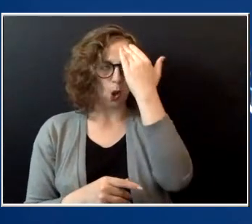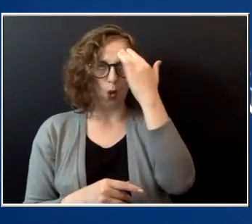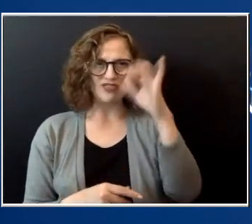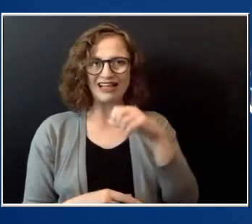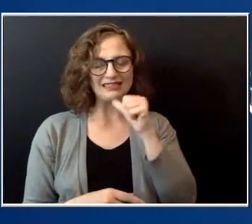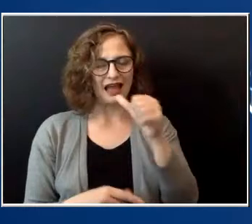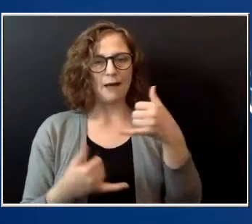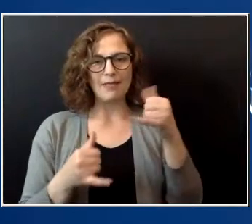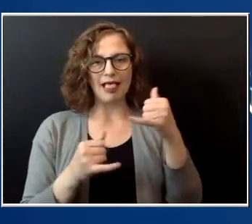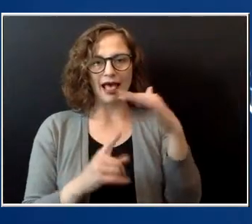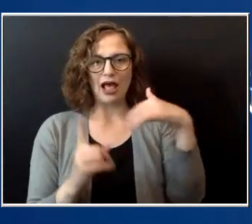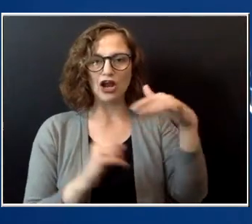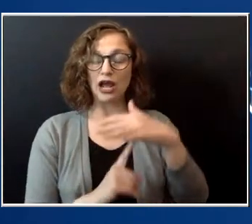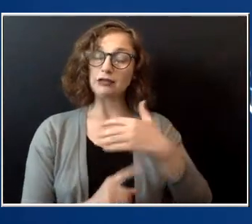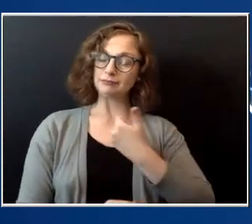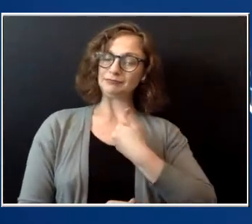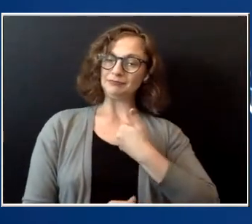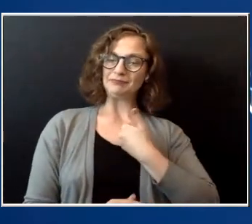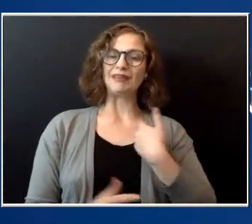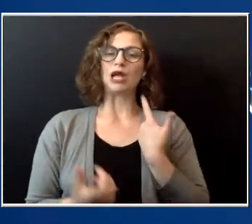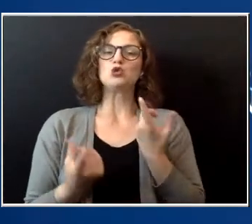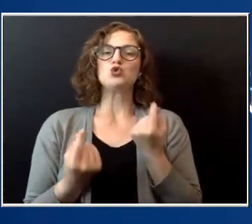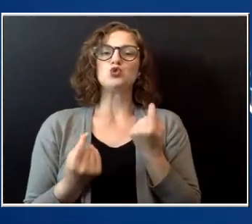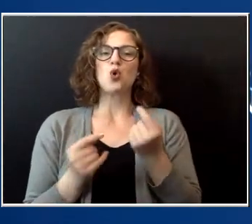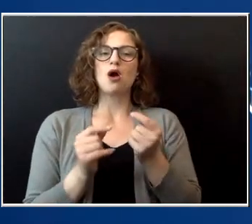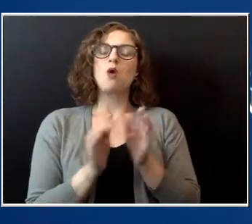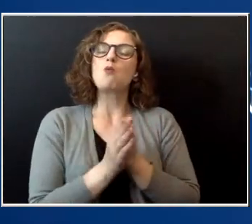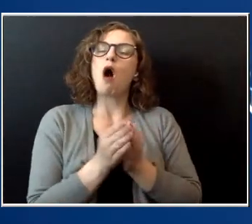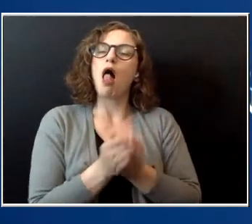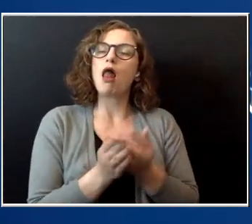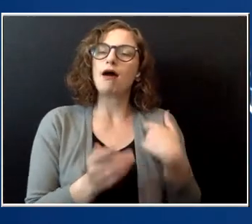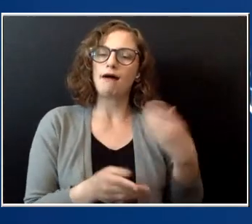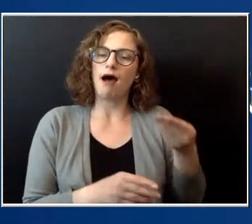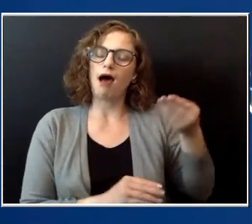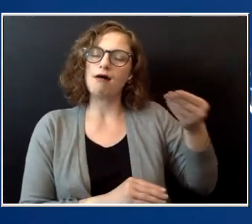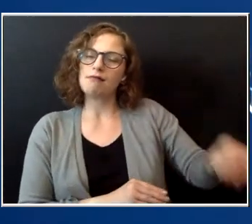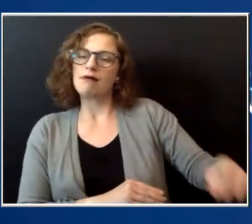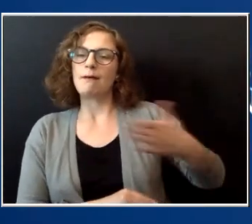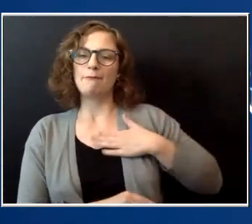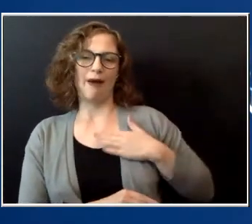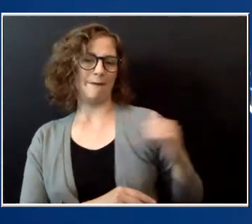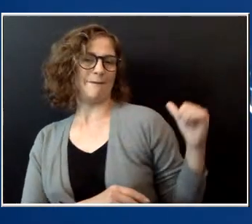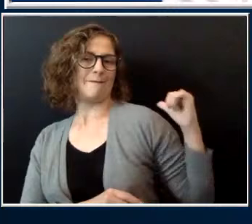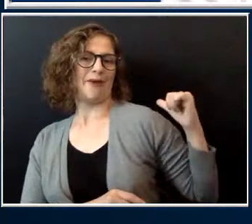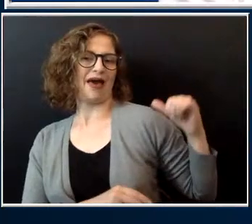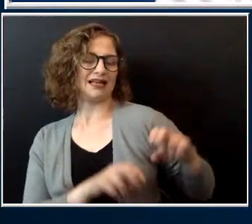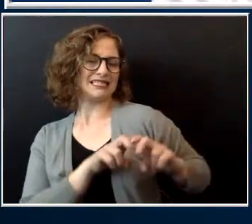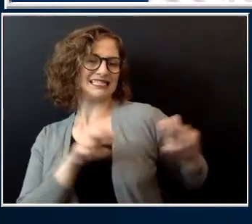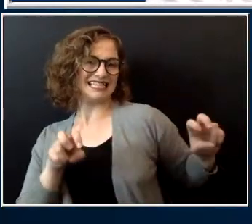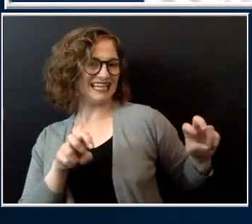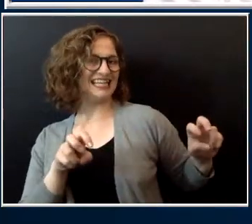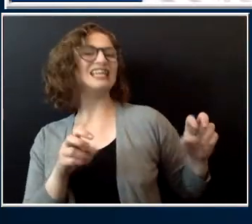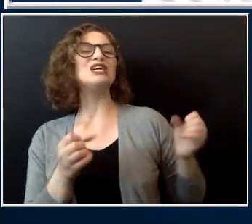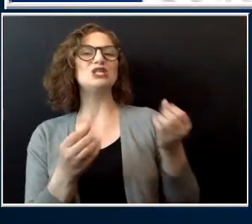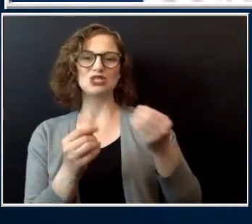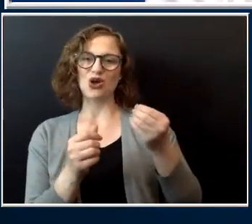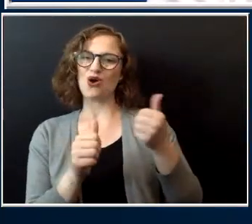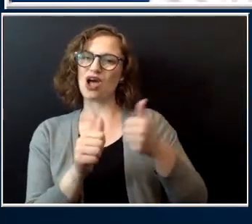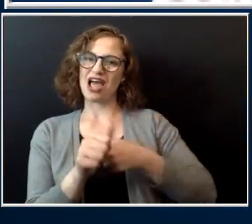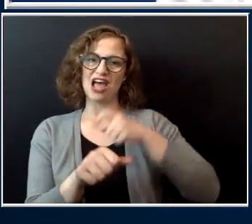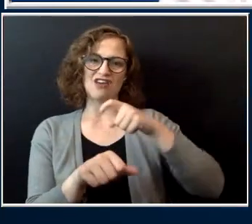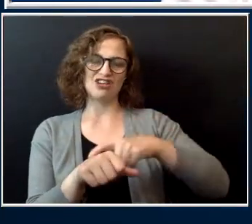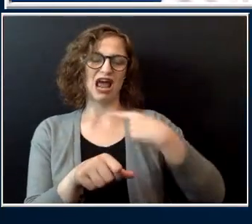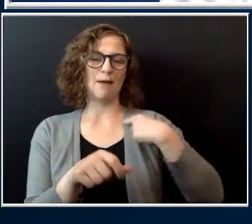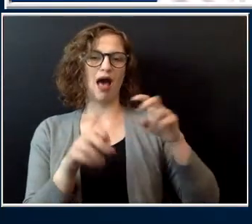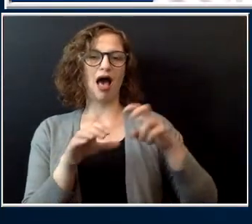forces me to go to the back seat, get my wallet, and just take a look at the surroundings in the back. That's pretty good. I'd have to remember I had my wall in the back seat,